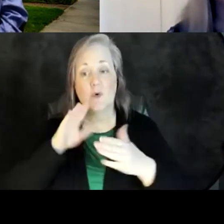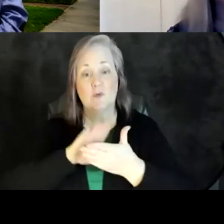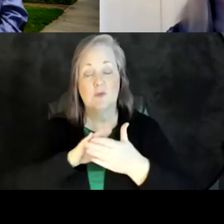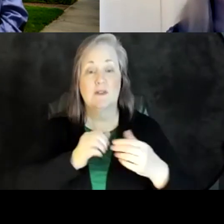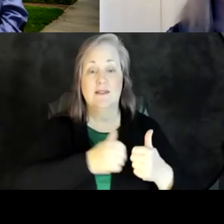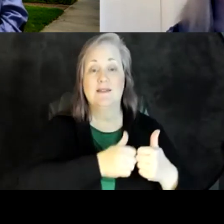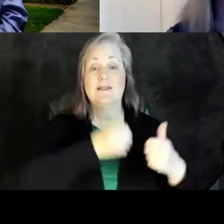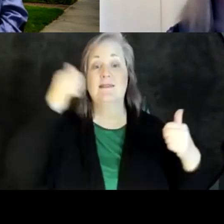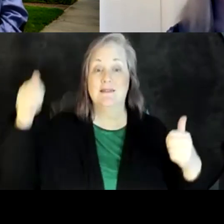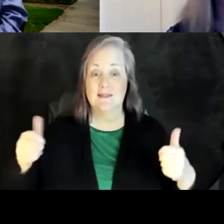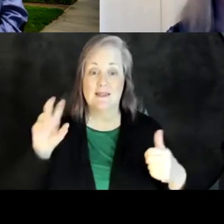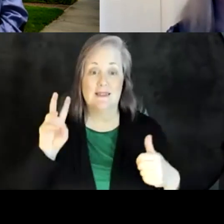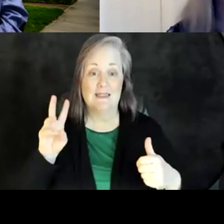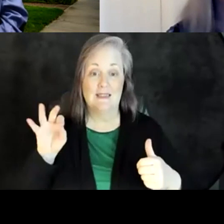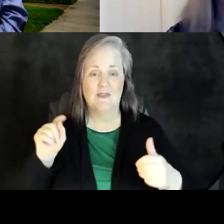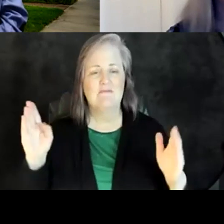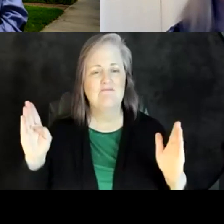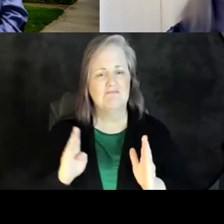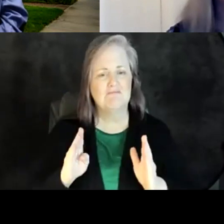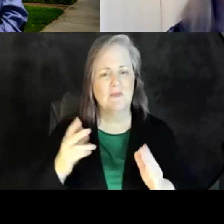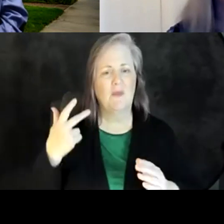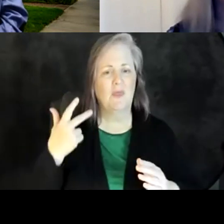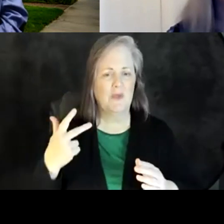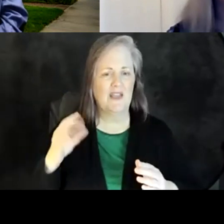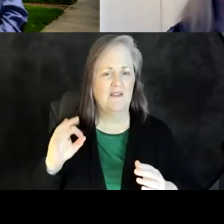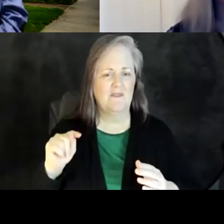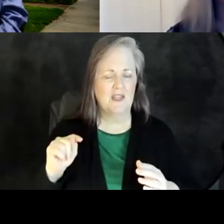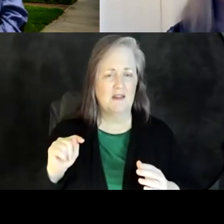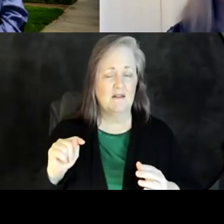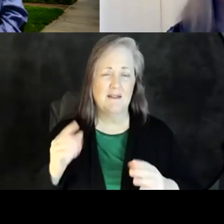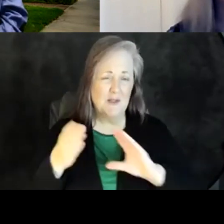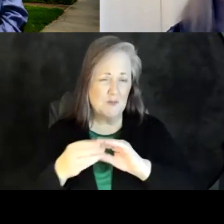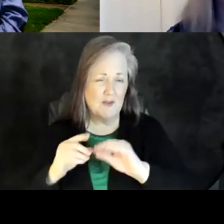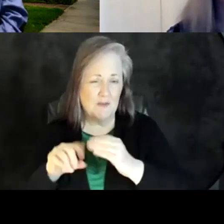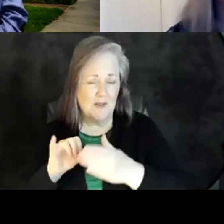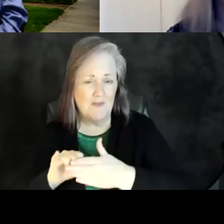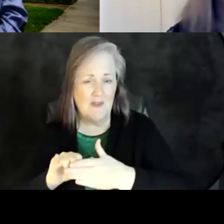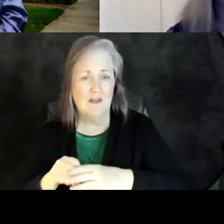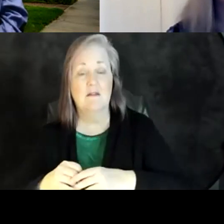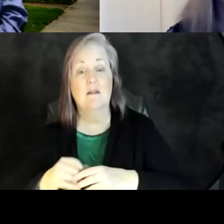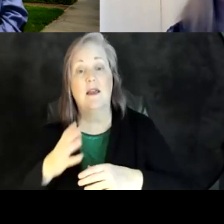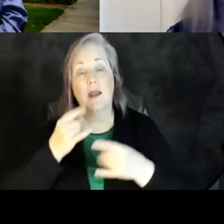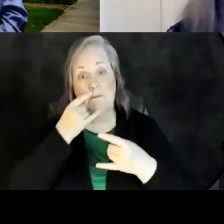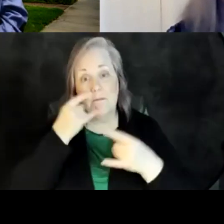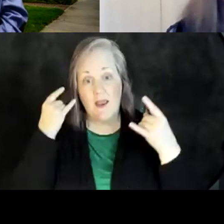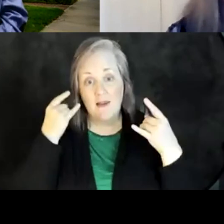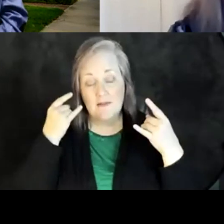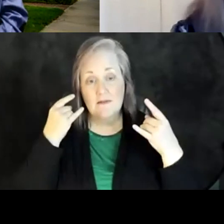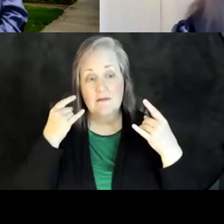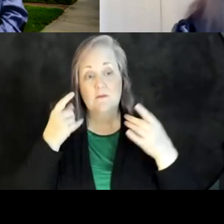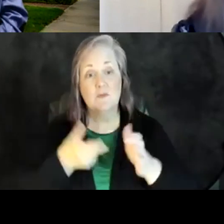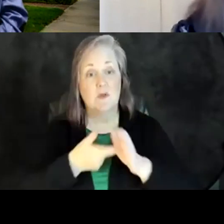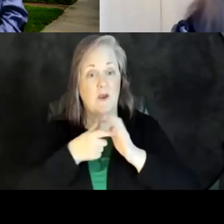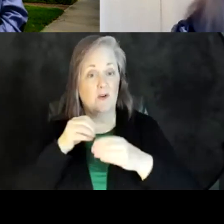feet to 3 feet. So wondering if you can talk a little bit about that. And the question also asks if masks are going to be required